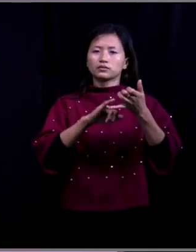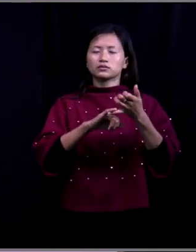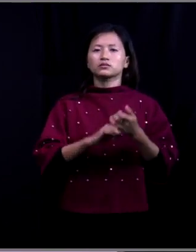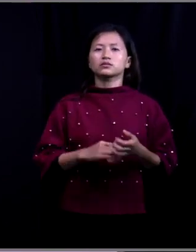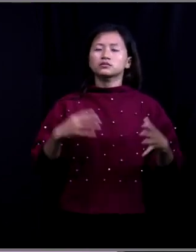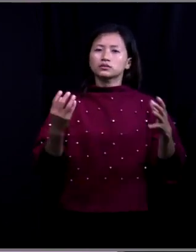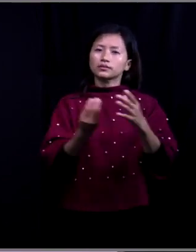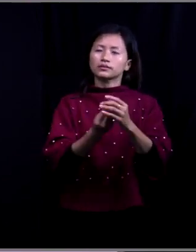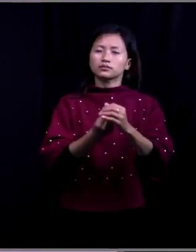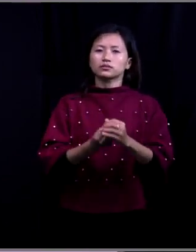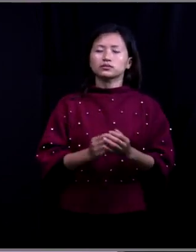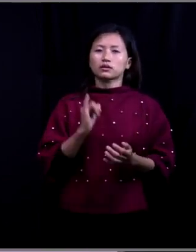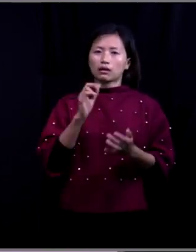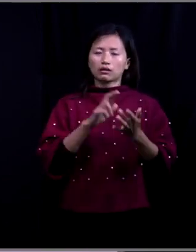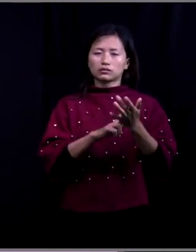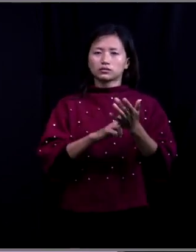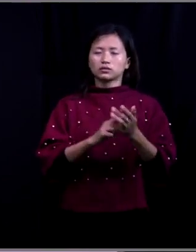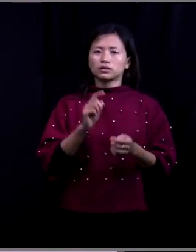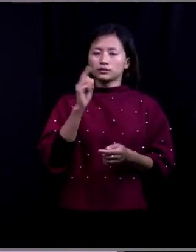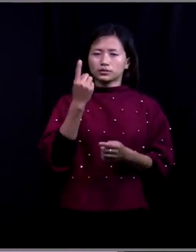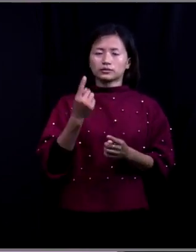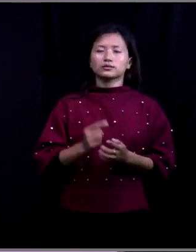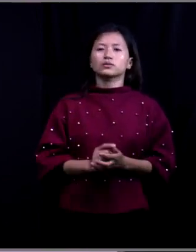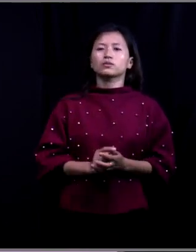all the atoms or ions that are present in one